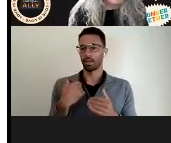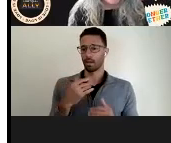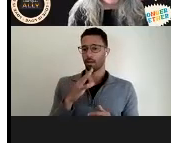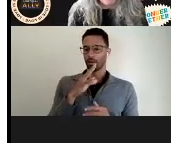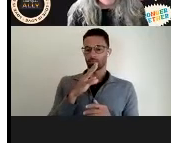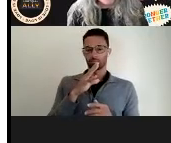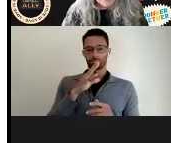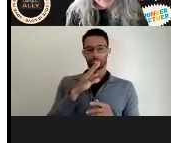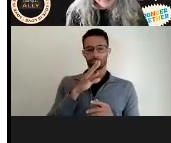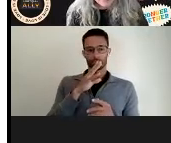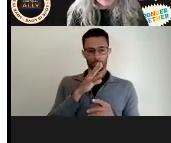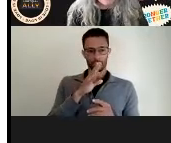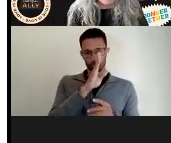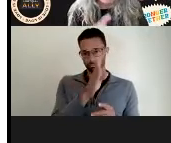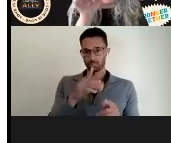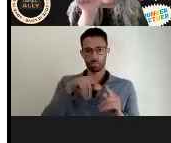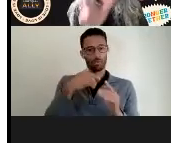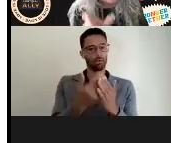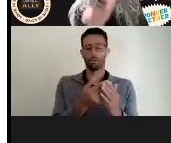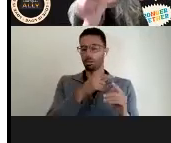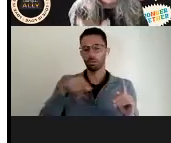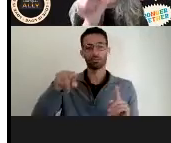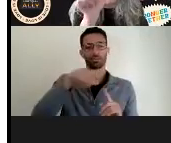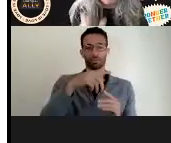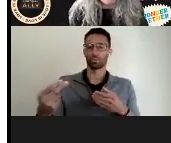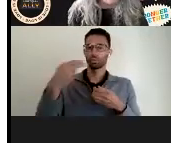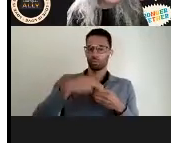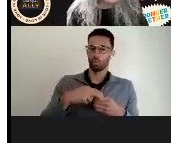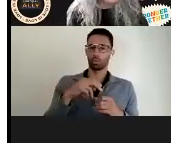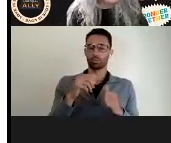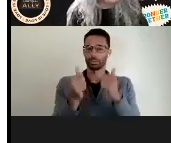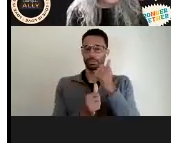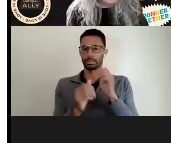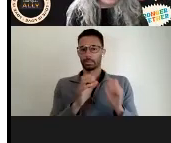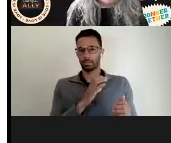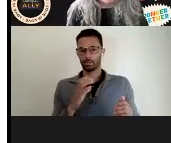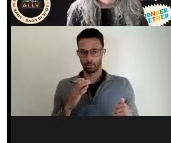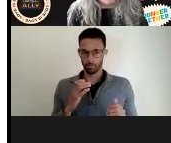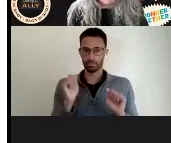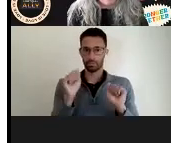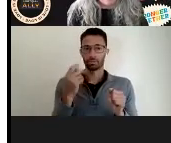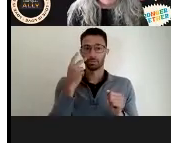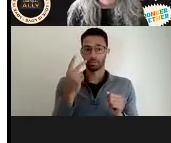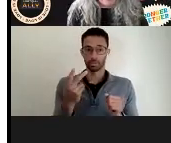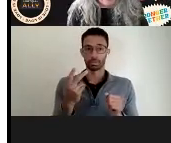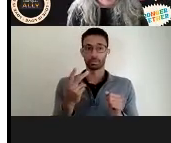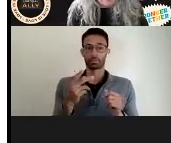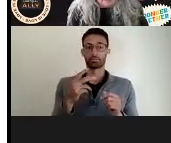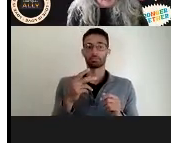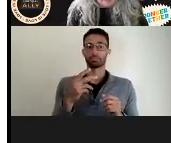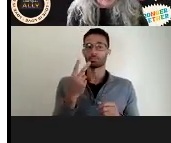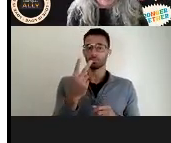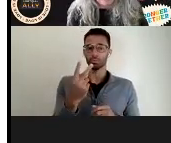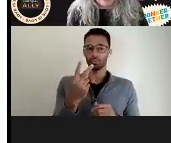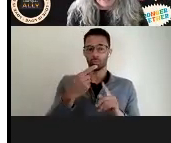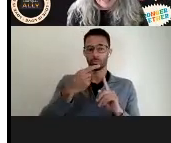our subcommittee. The meetings are on the second Tuesday of each month, as you can see on the slide here. And I am putting